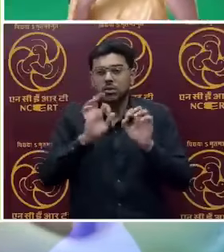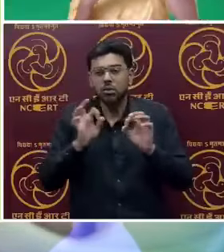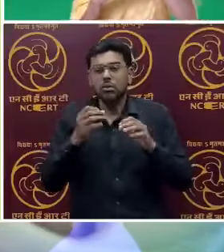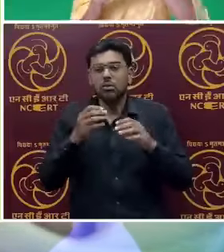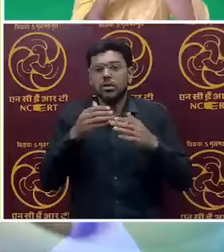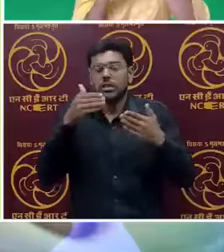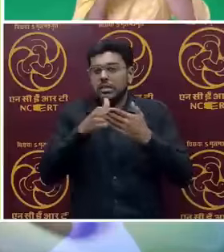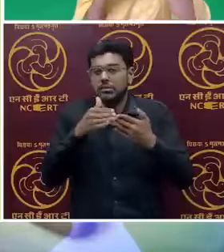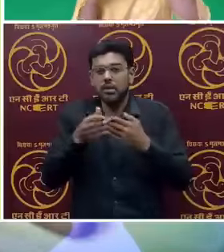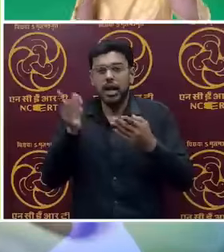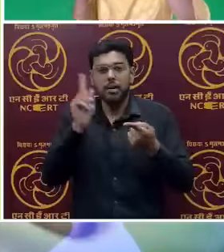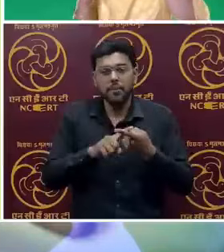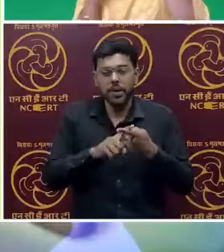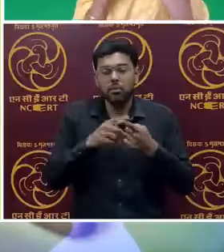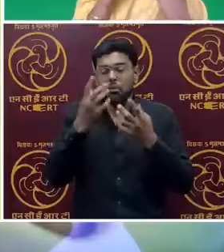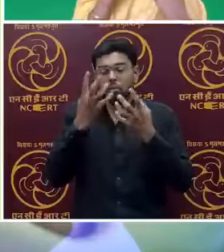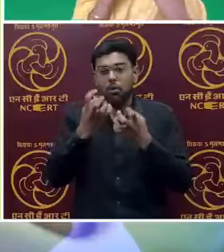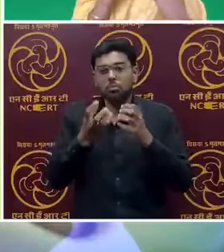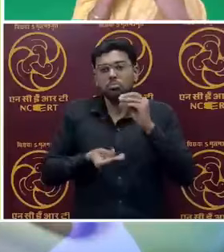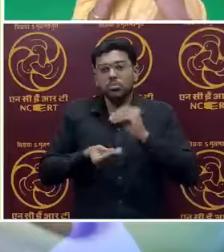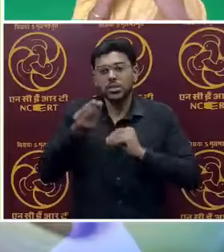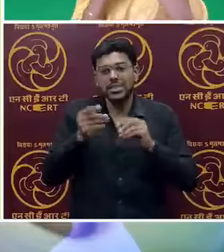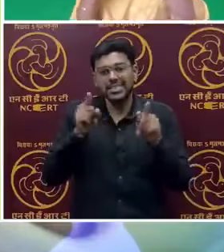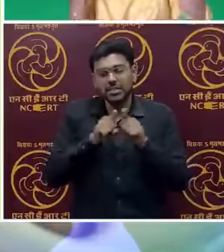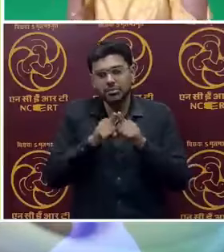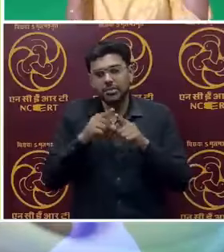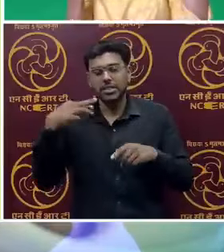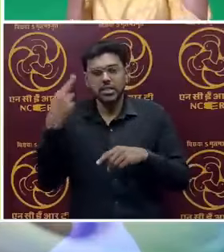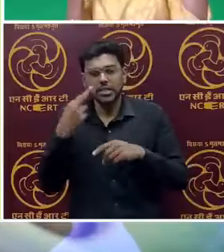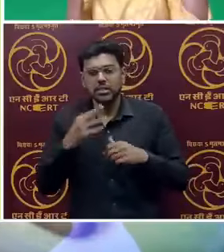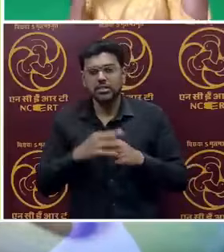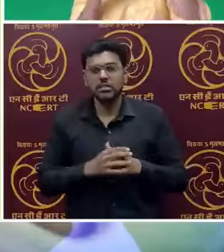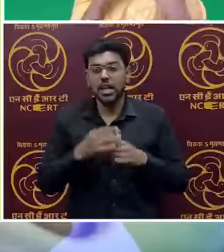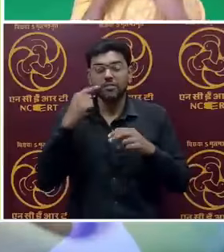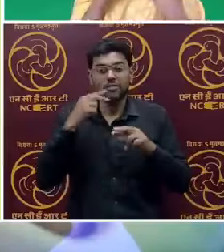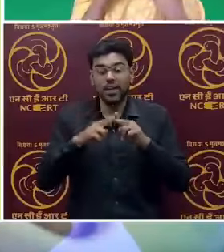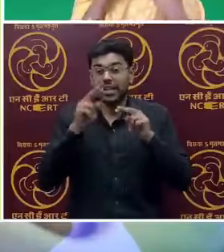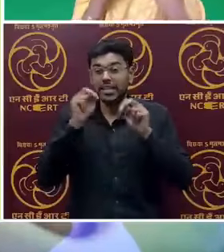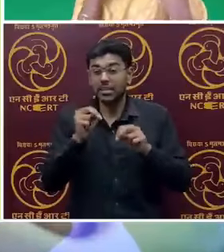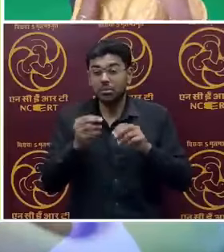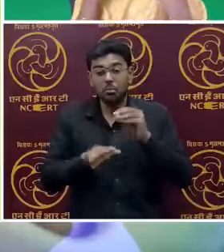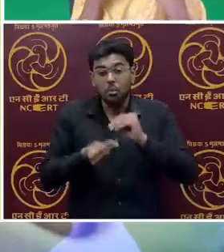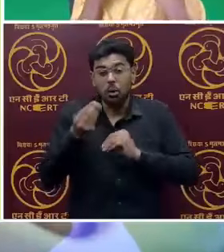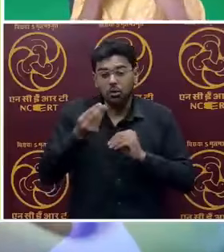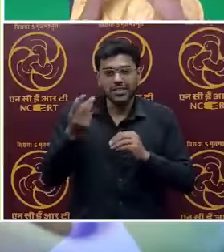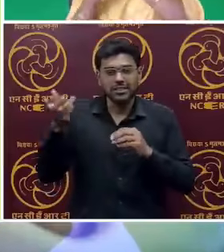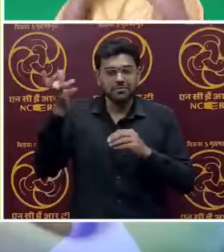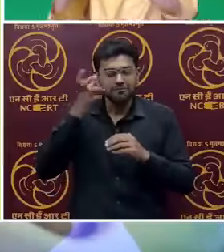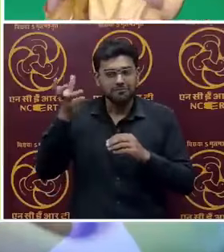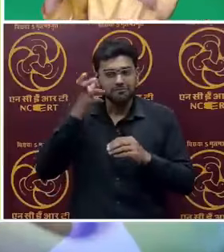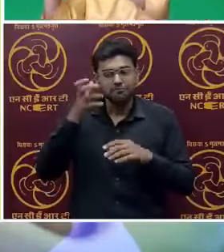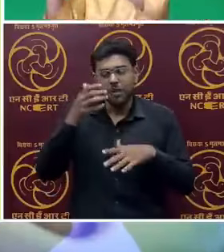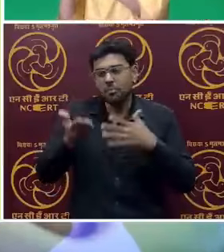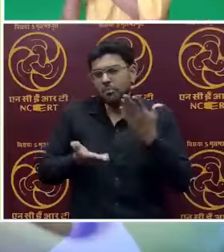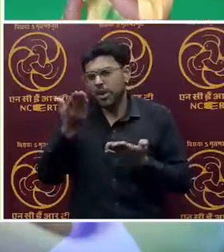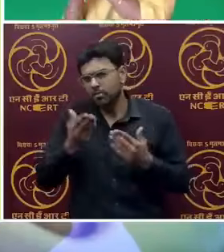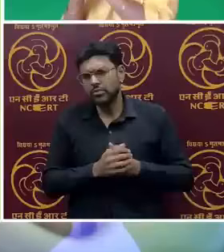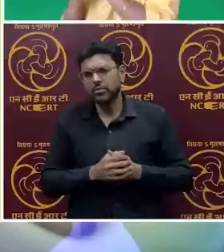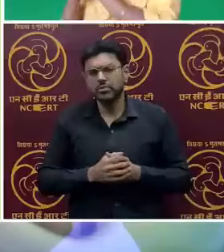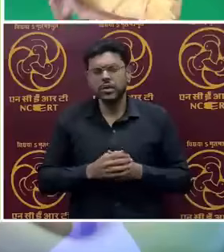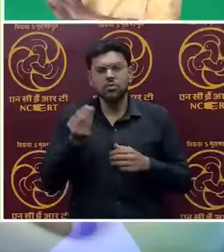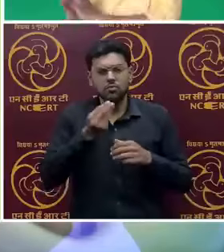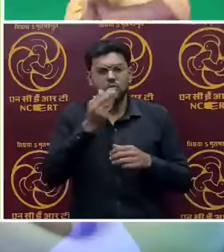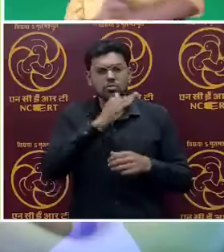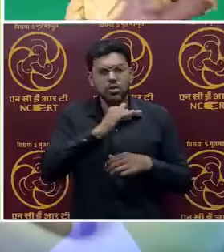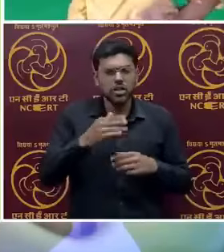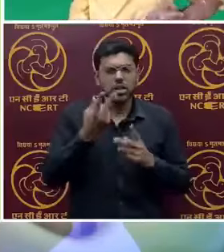more. And so that is why they need more inputs for that, and then they would have a different some children